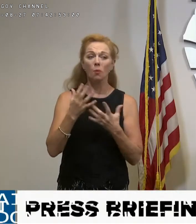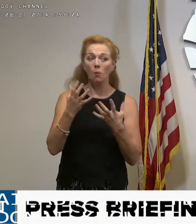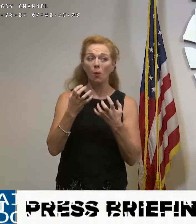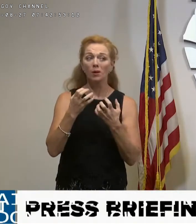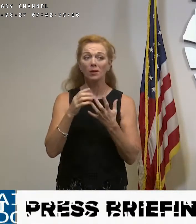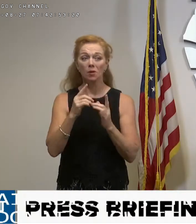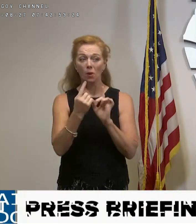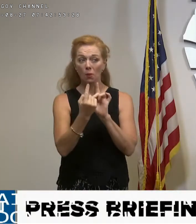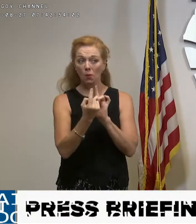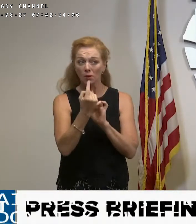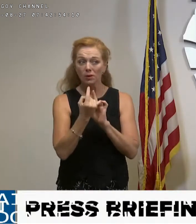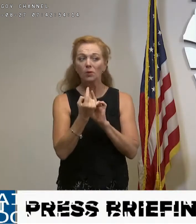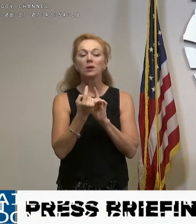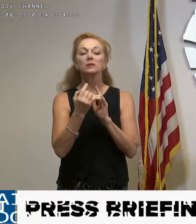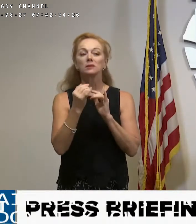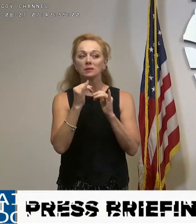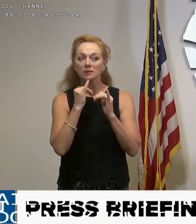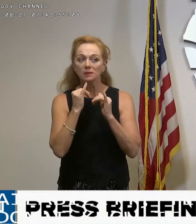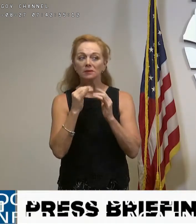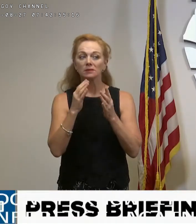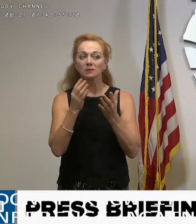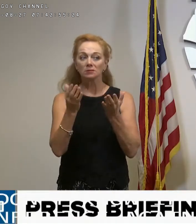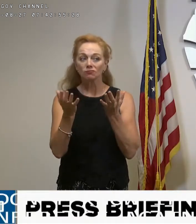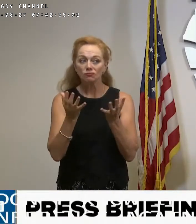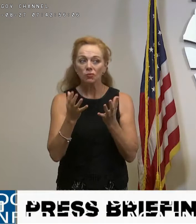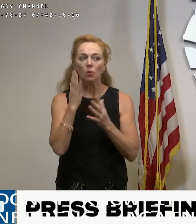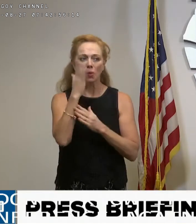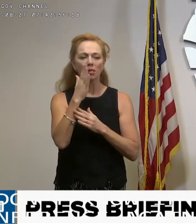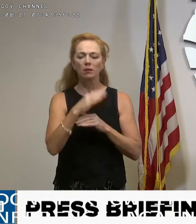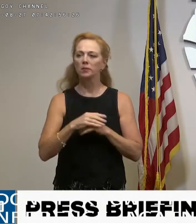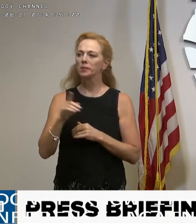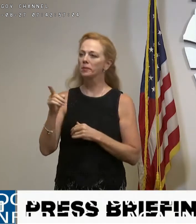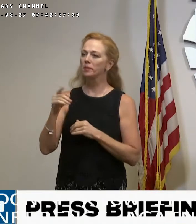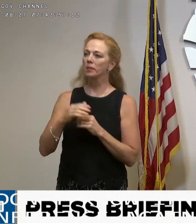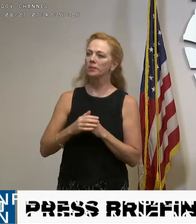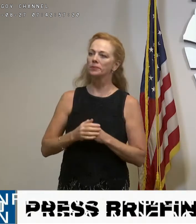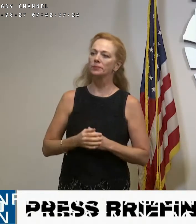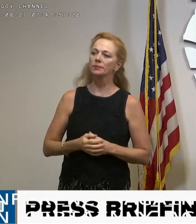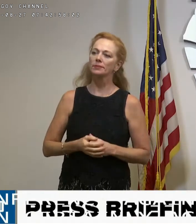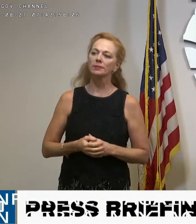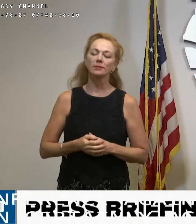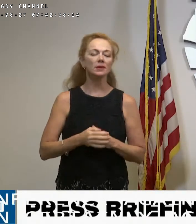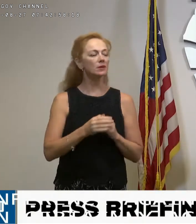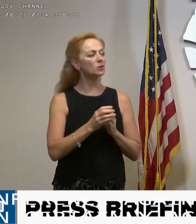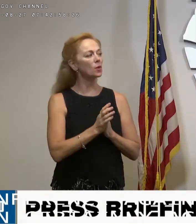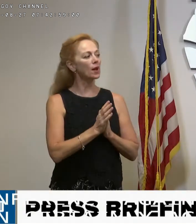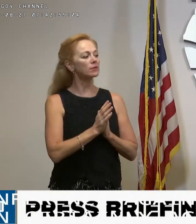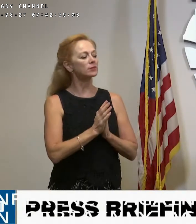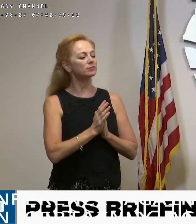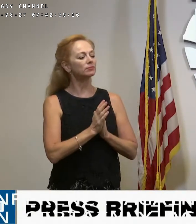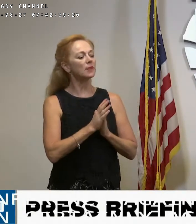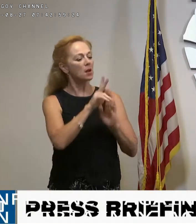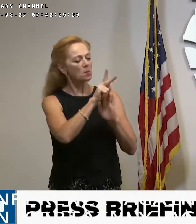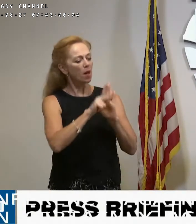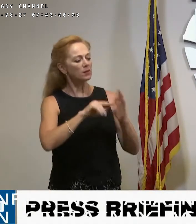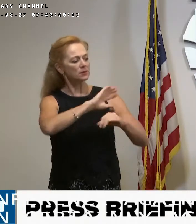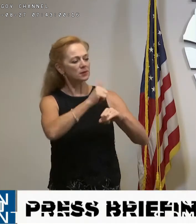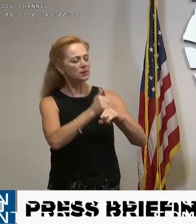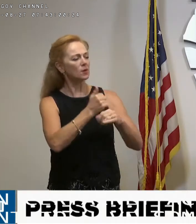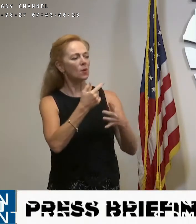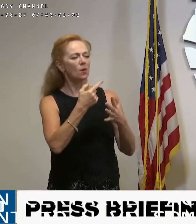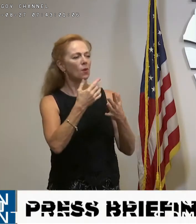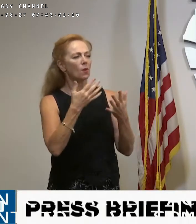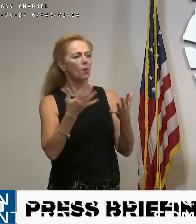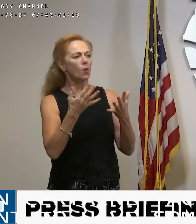if we want to have some one-on-one conversations. Chief, with these new protocols that you have in place, what is